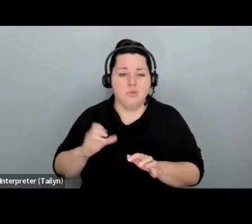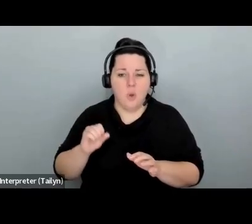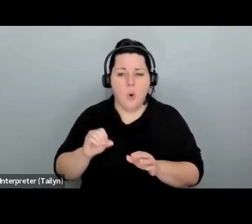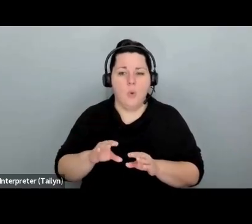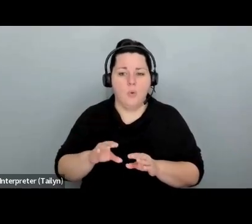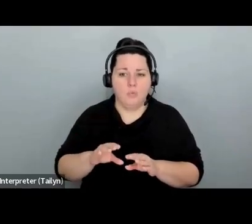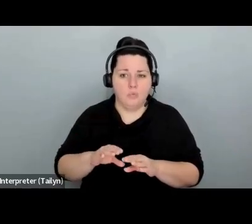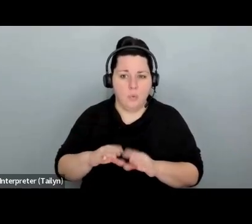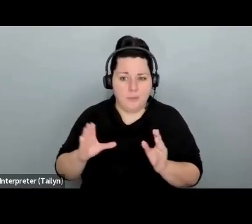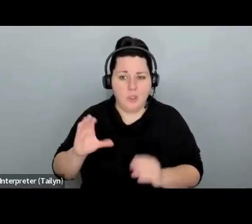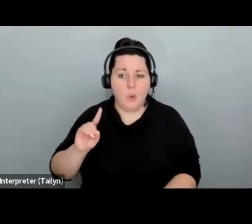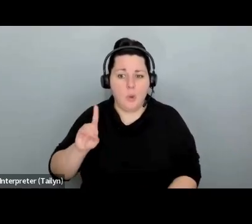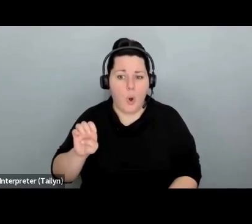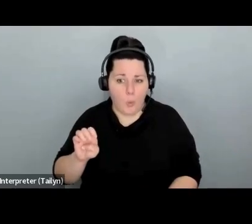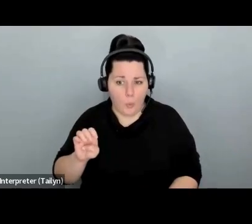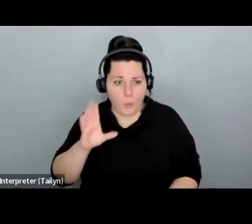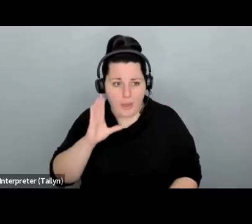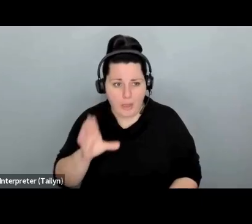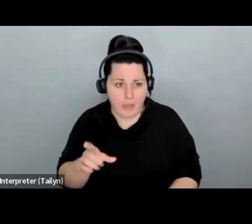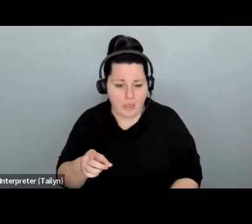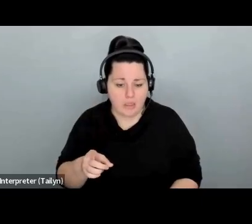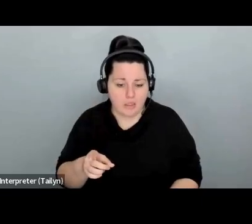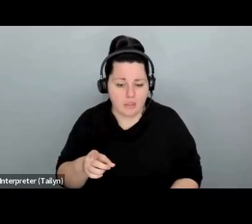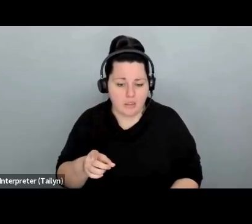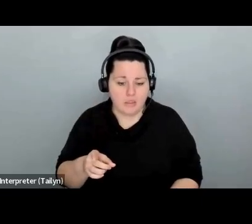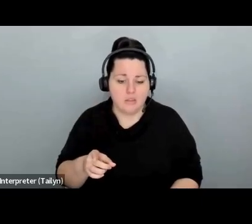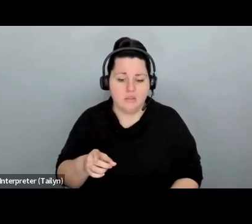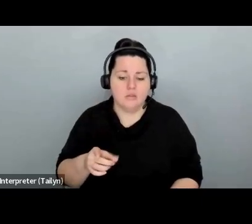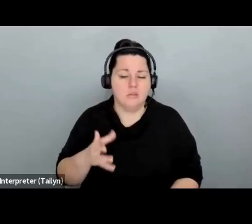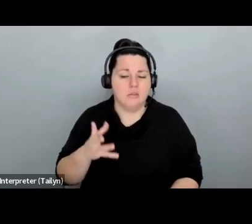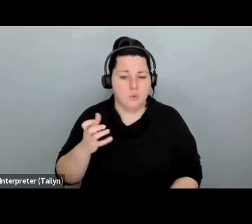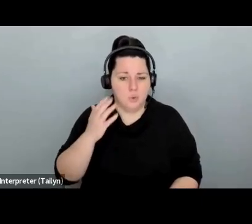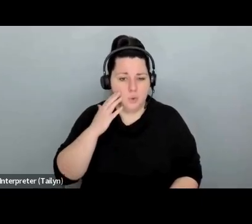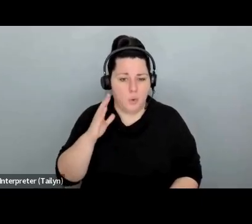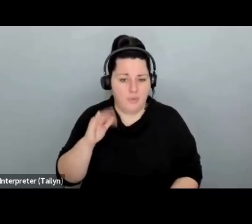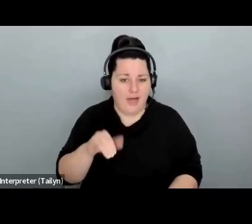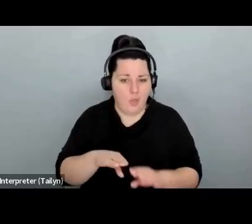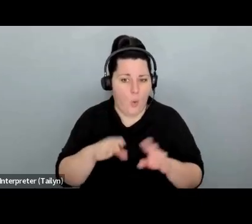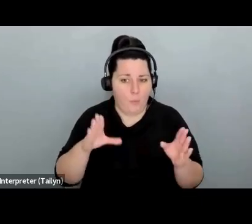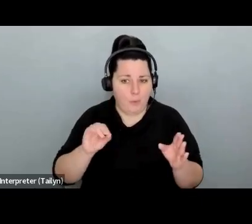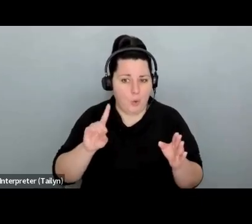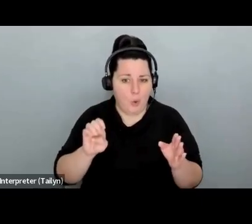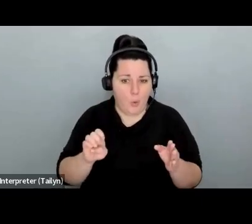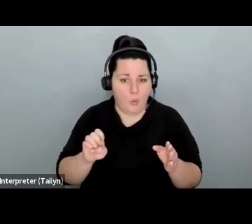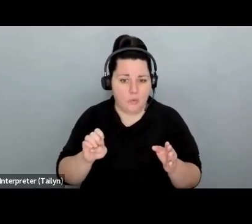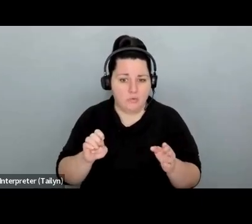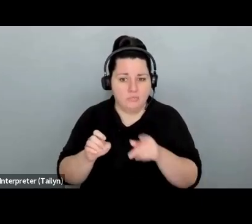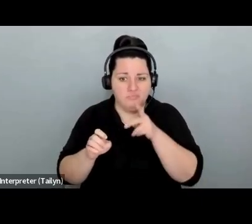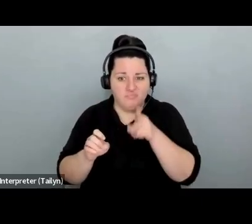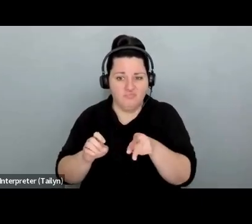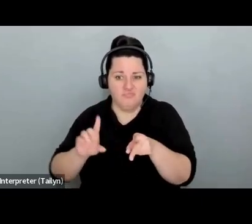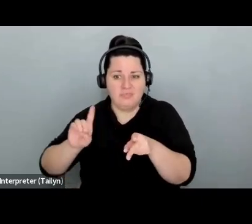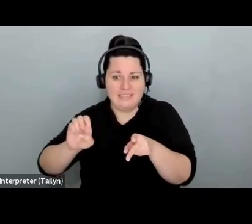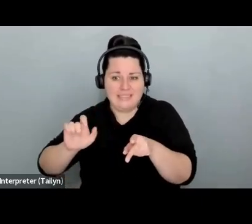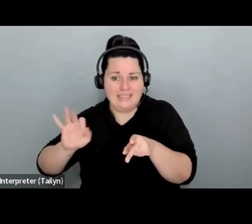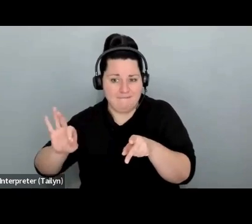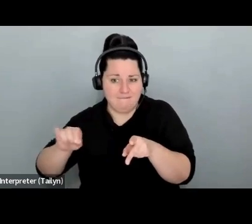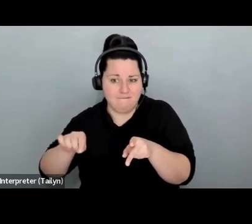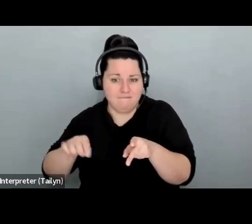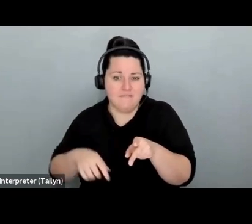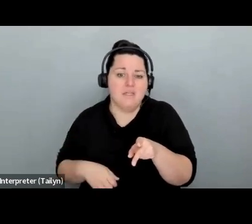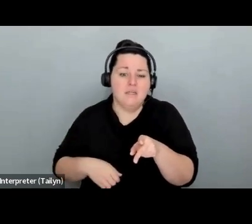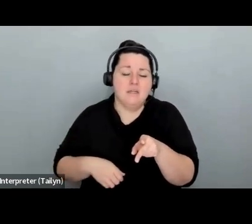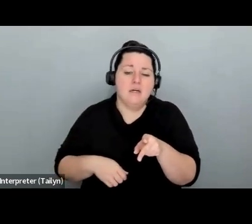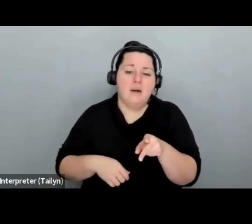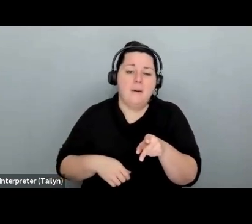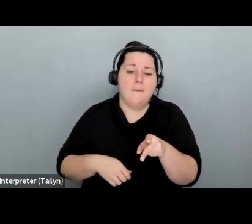code in the chat for you to take note of for at the end of the session. And I'm also going